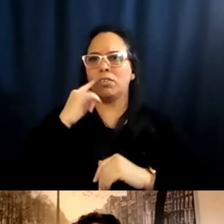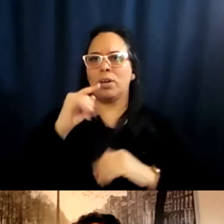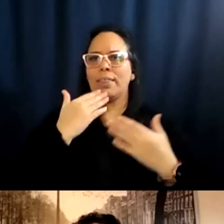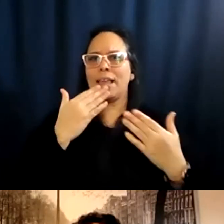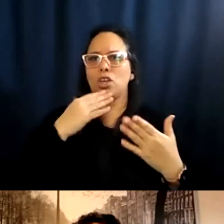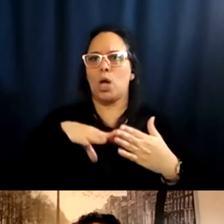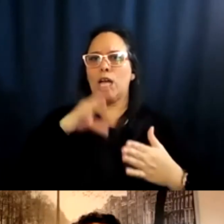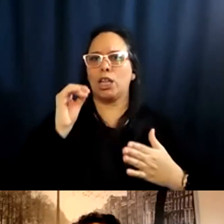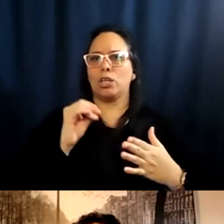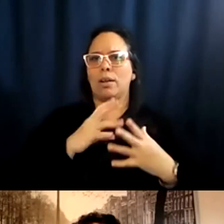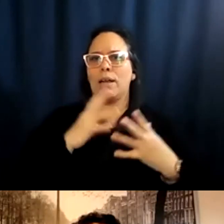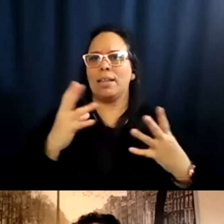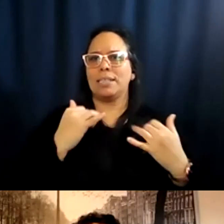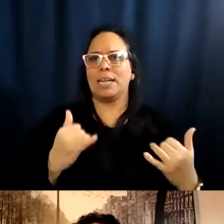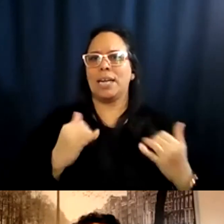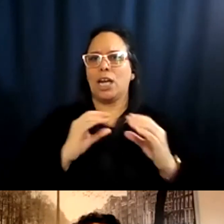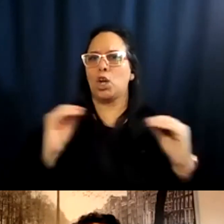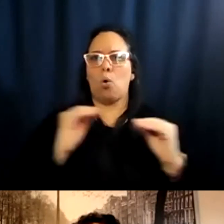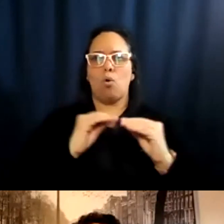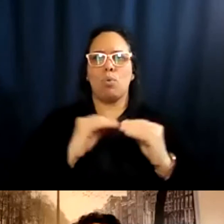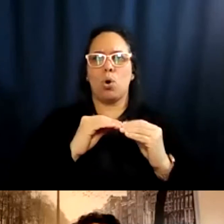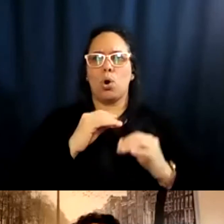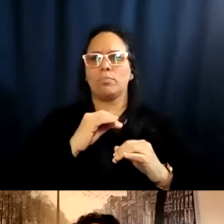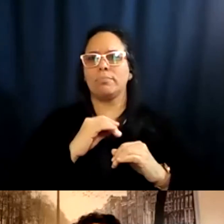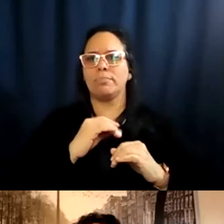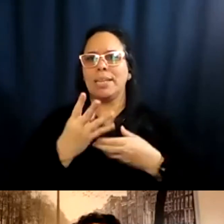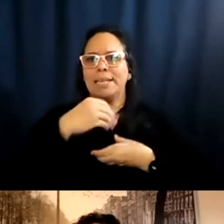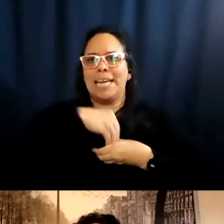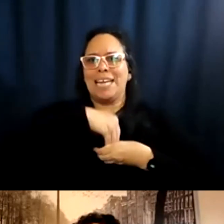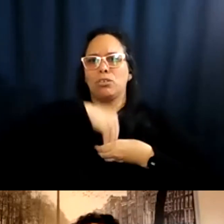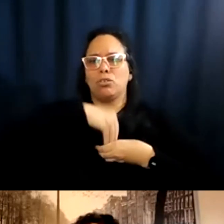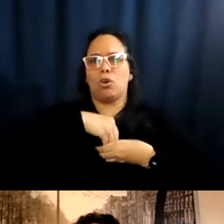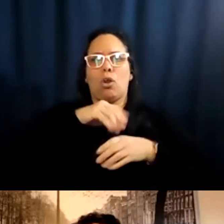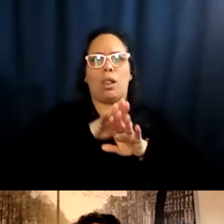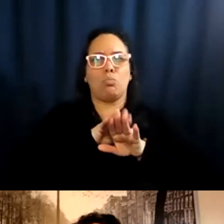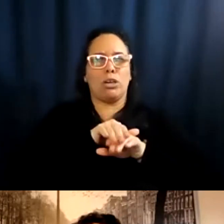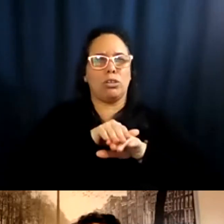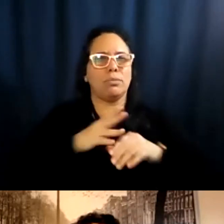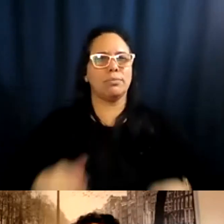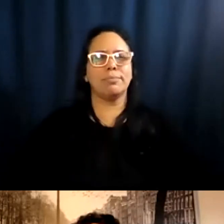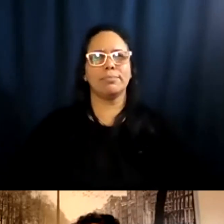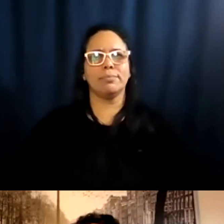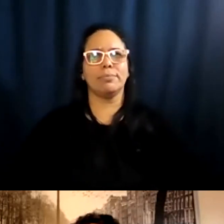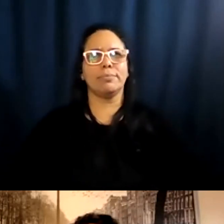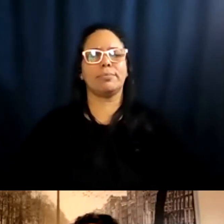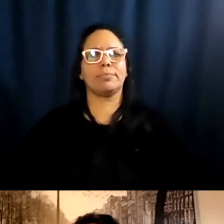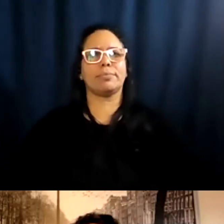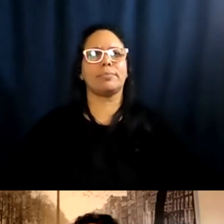internal oppression. Thank you very much. We will respond to that as well as